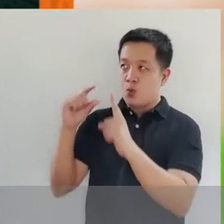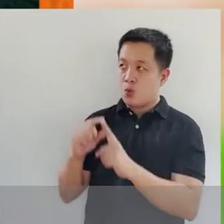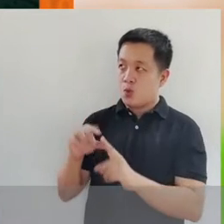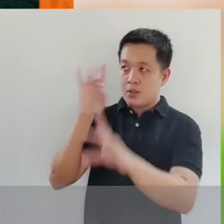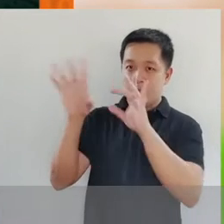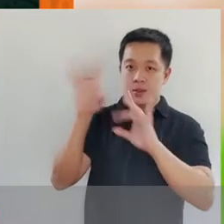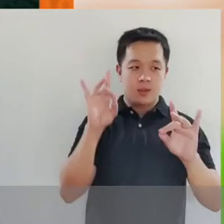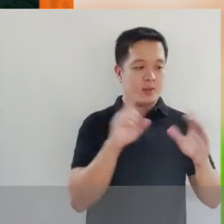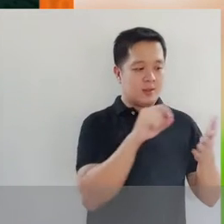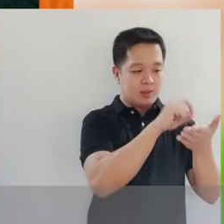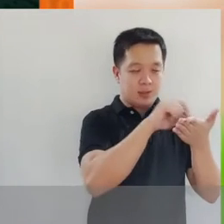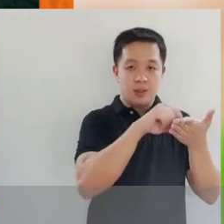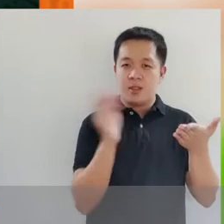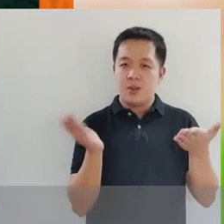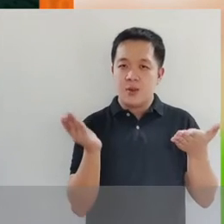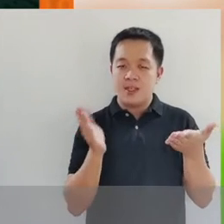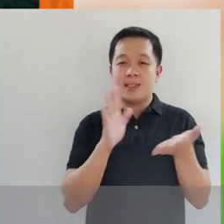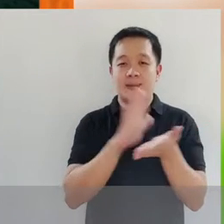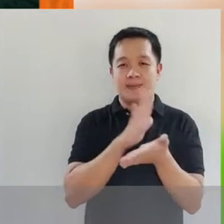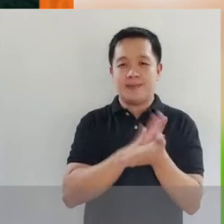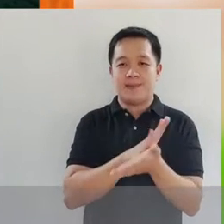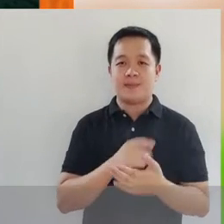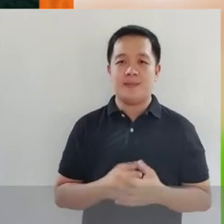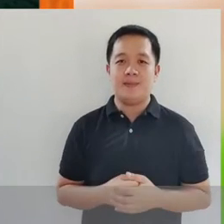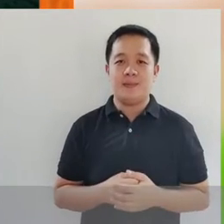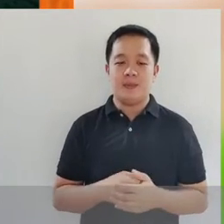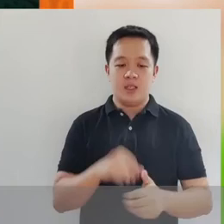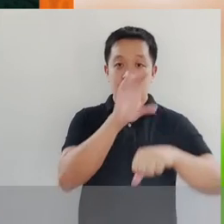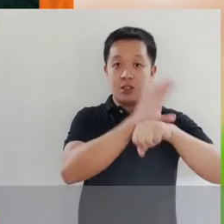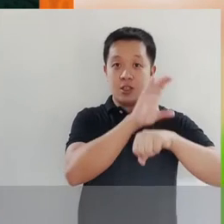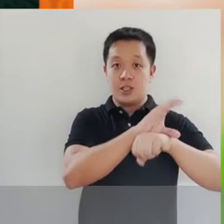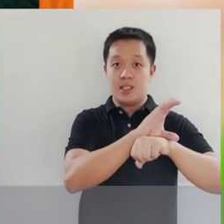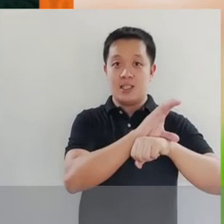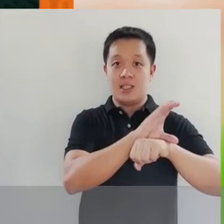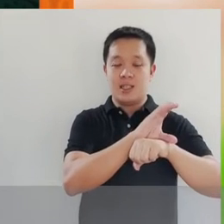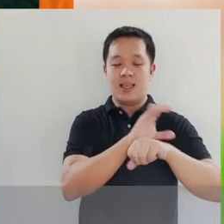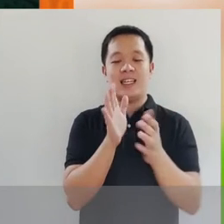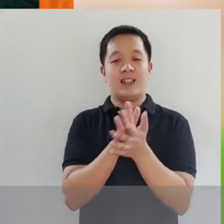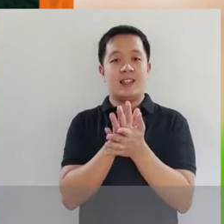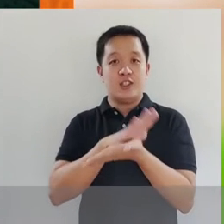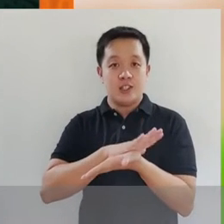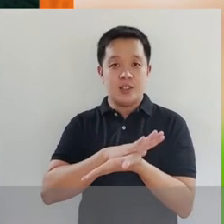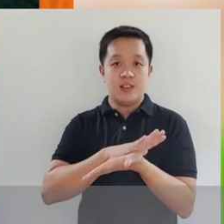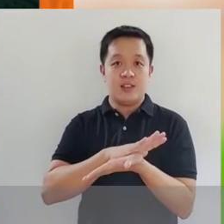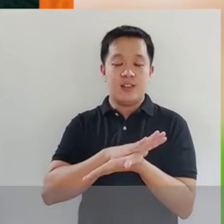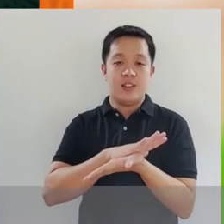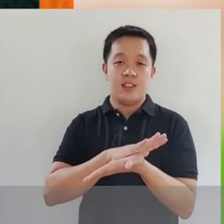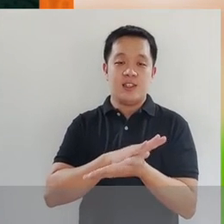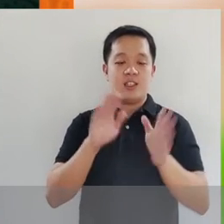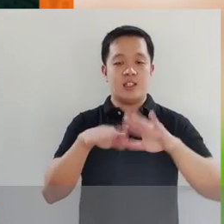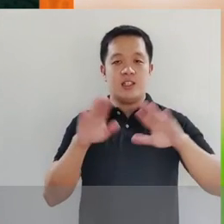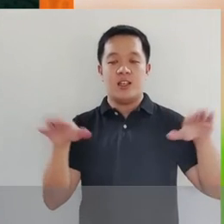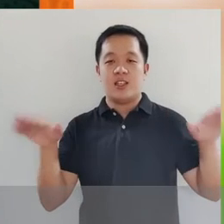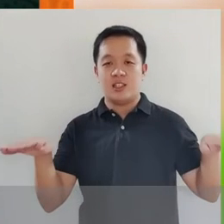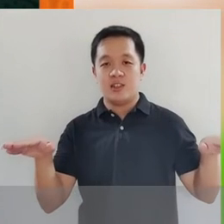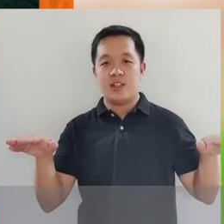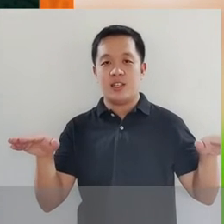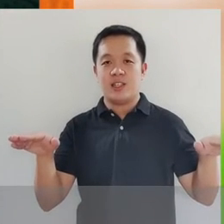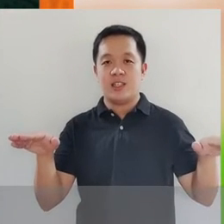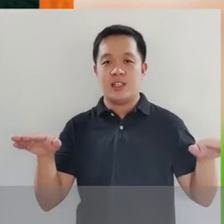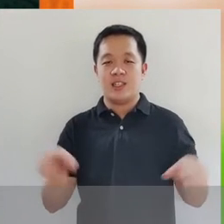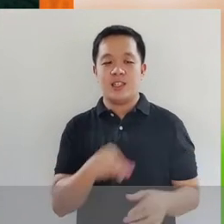word bank. Write it on your paper. Church, cheese,